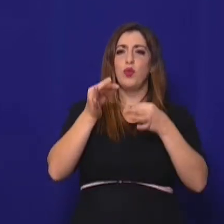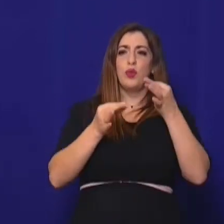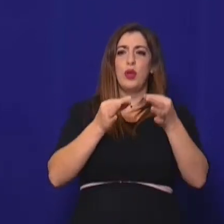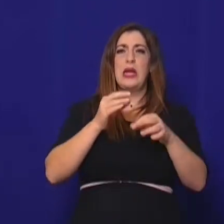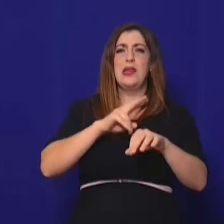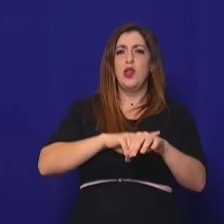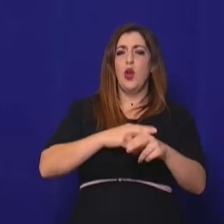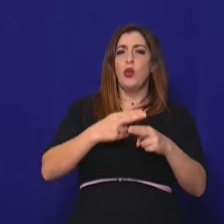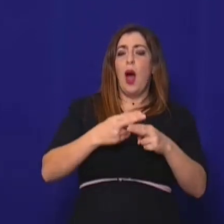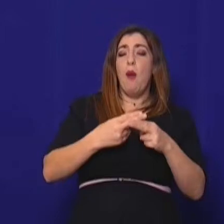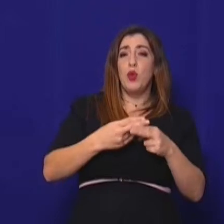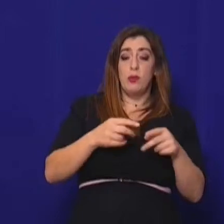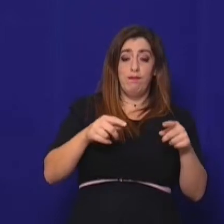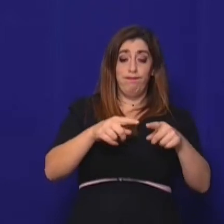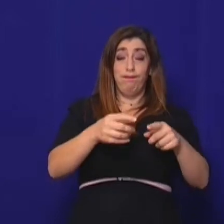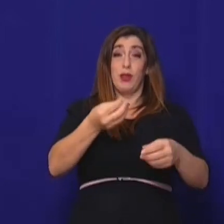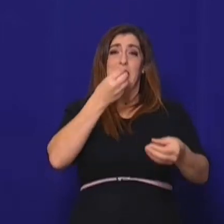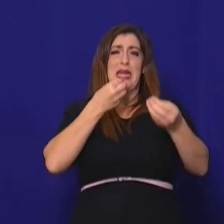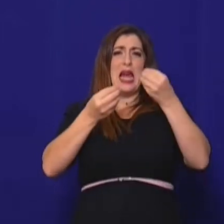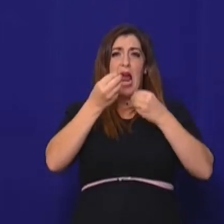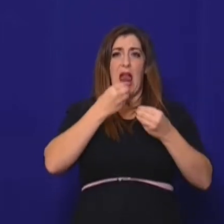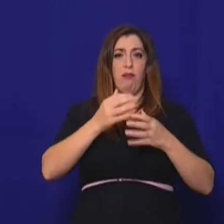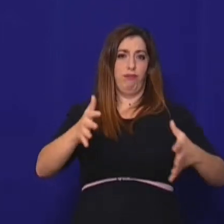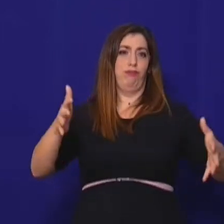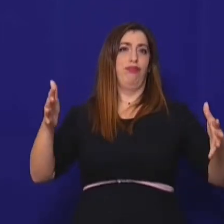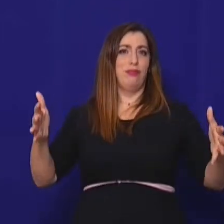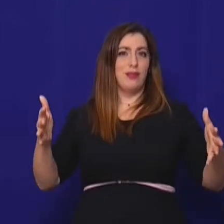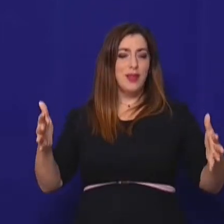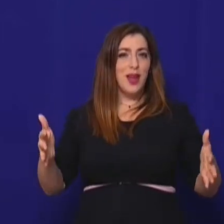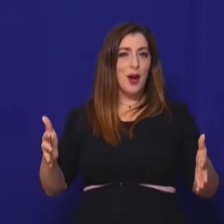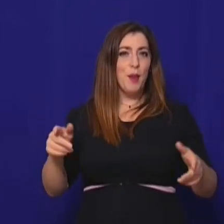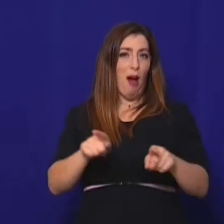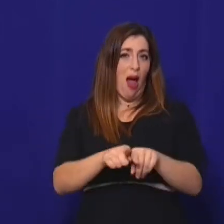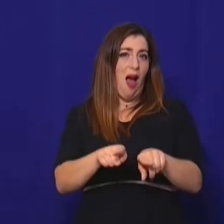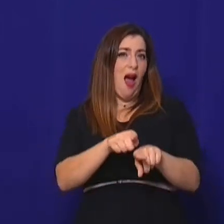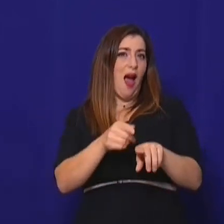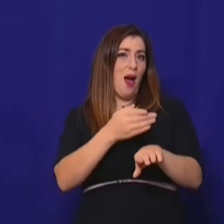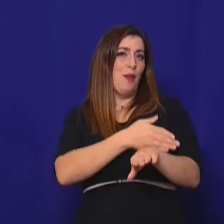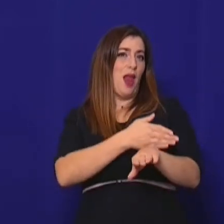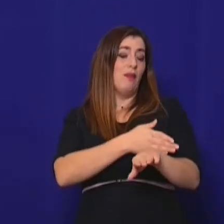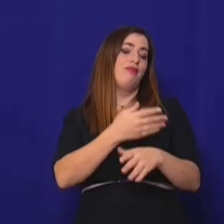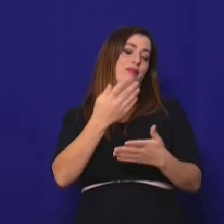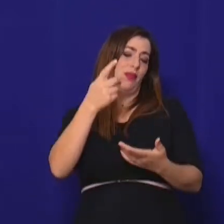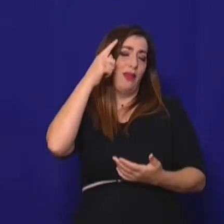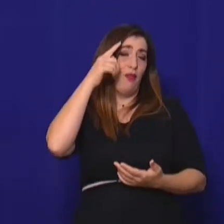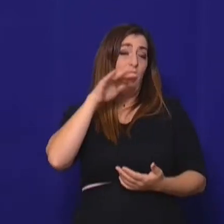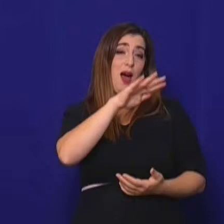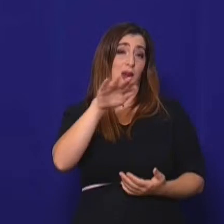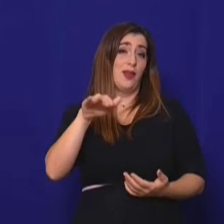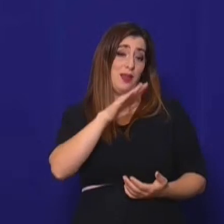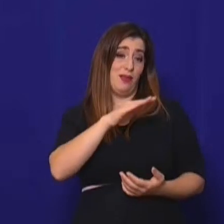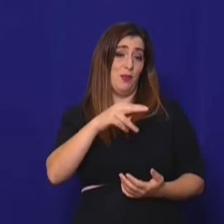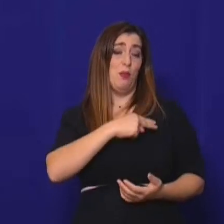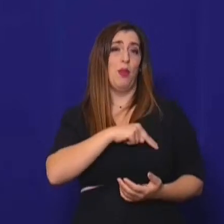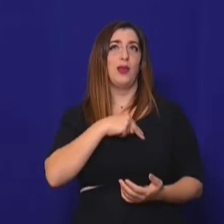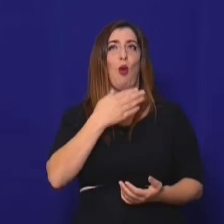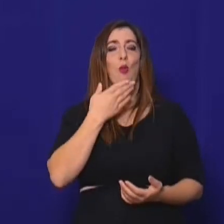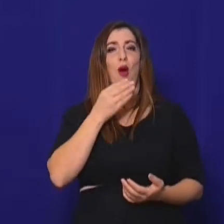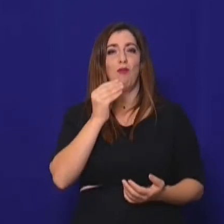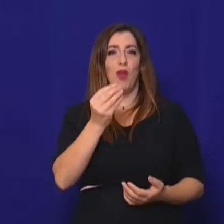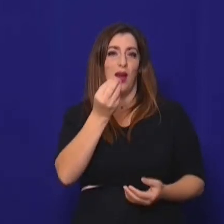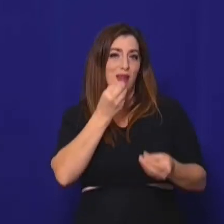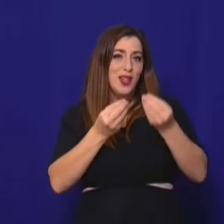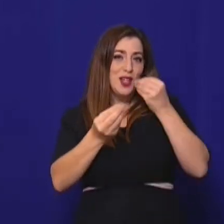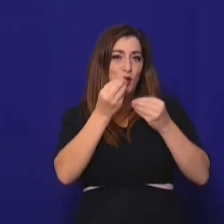dawk l-kliet li s-soltu kien ikollna, nifhem li aħna bħala Maltini hija sabiħa li anka matul is-sena